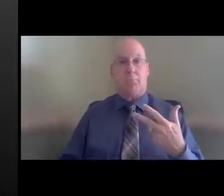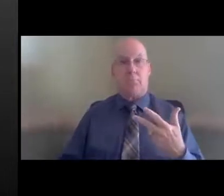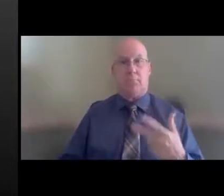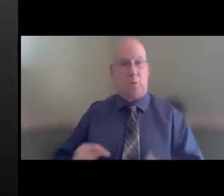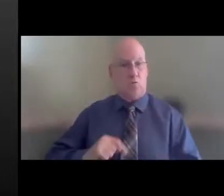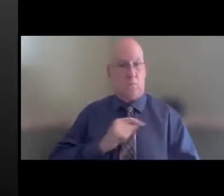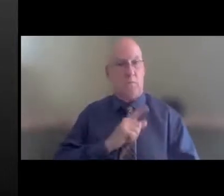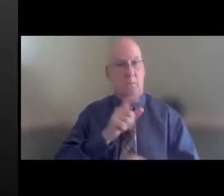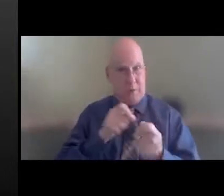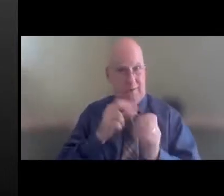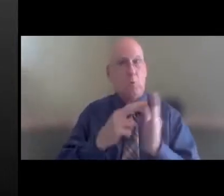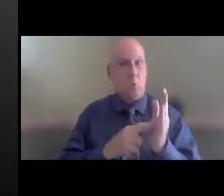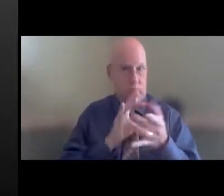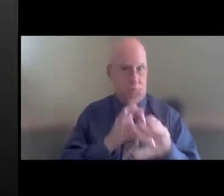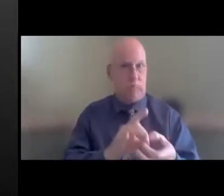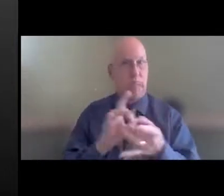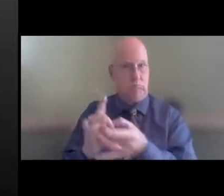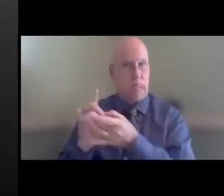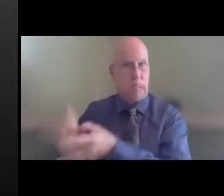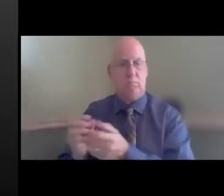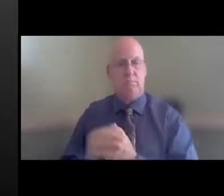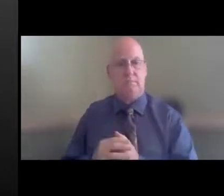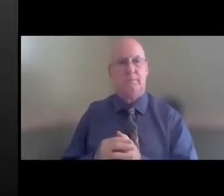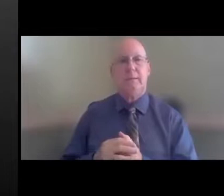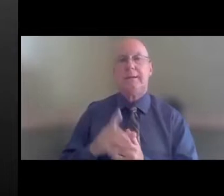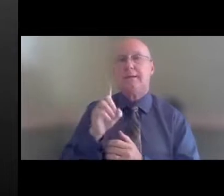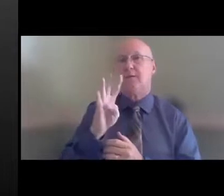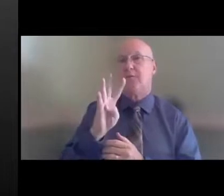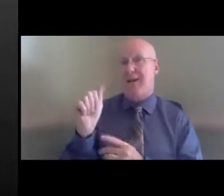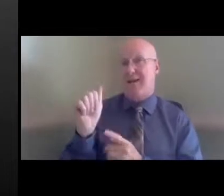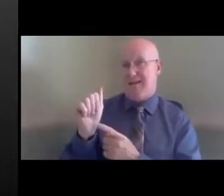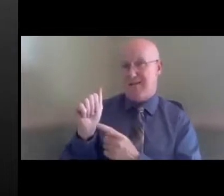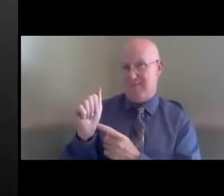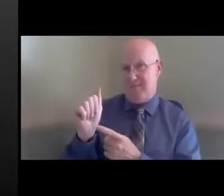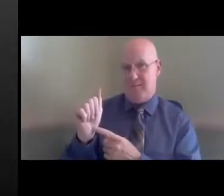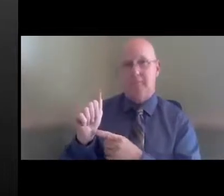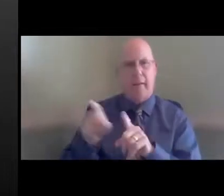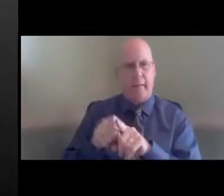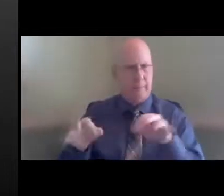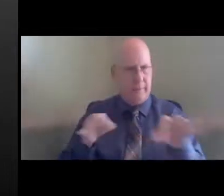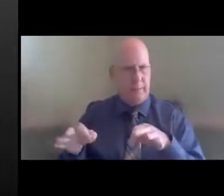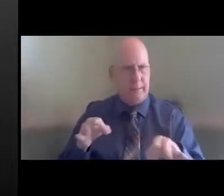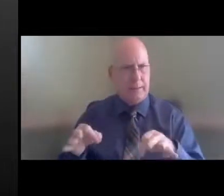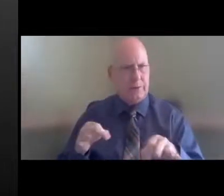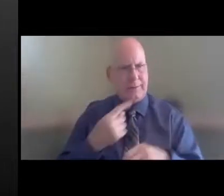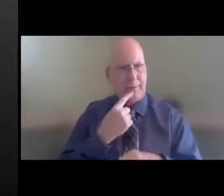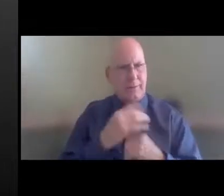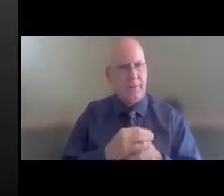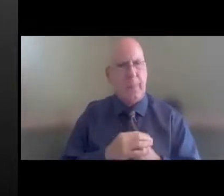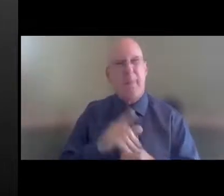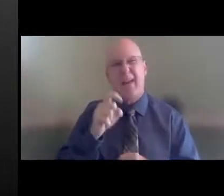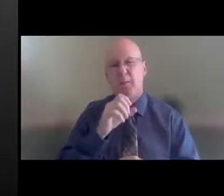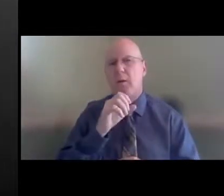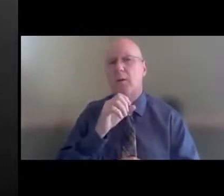specific rules, and the individual, the D4A, as the explanation kind of refers to, they have to be under